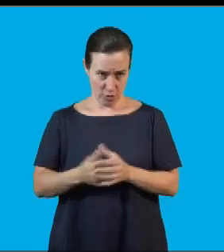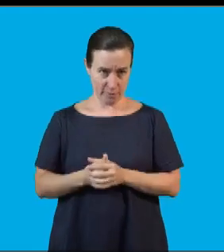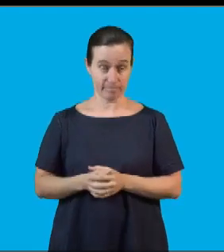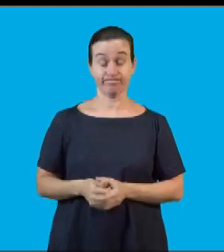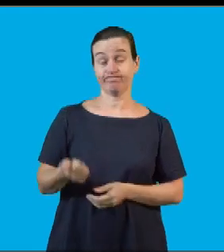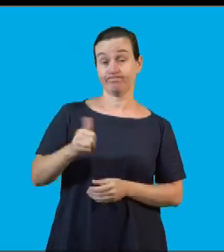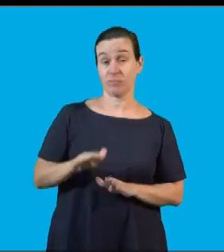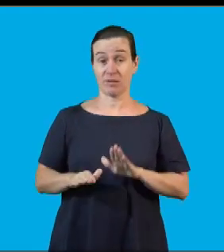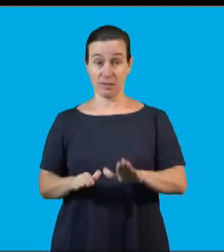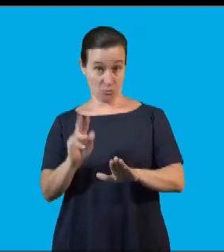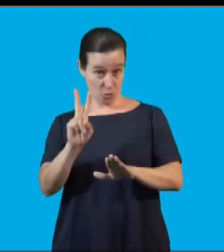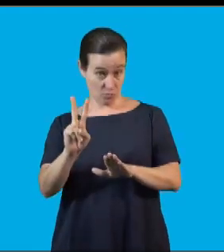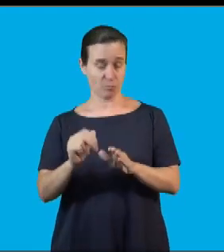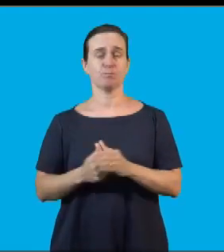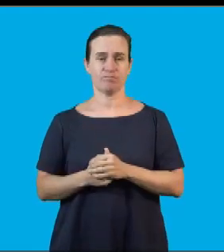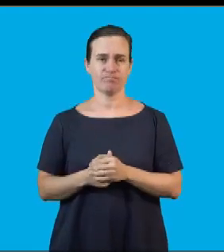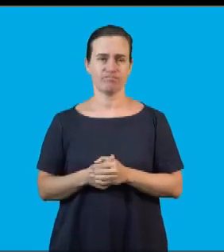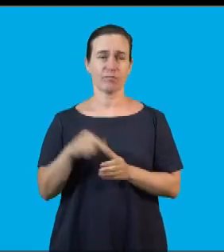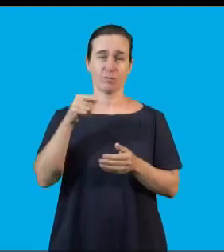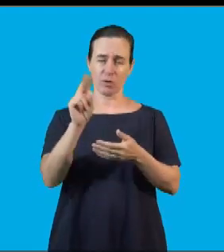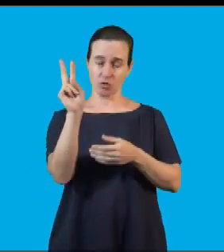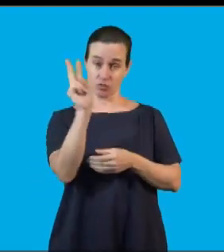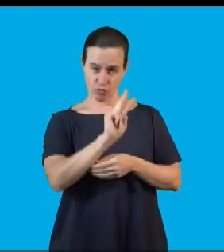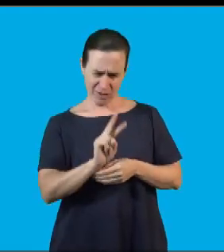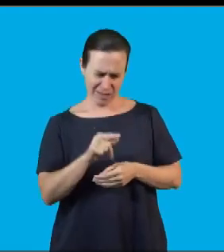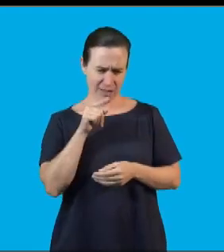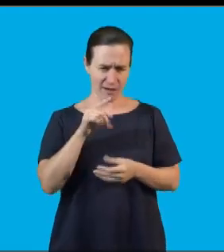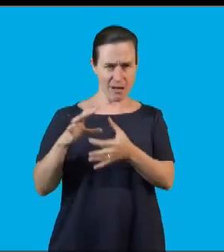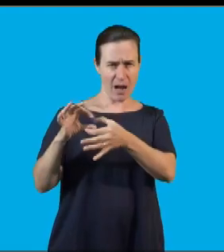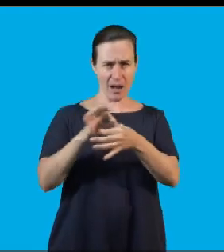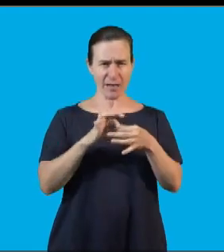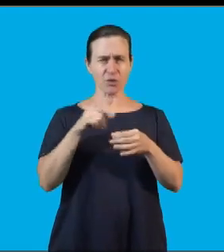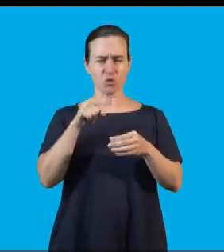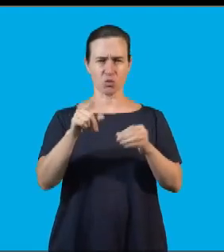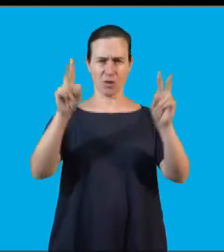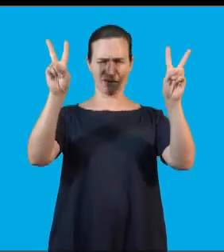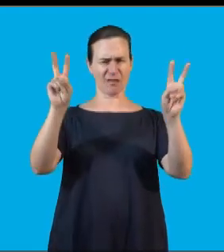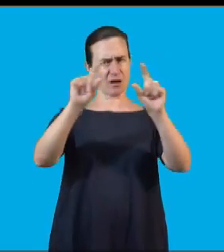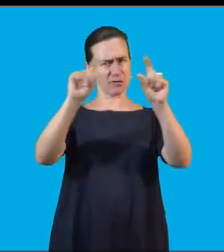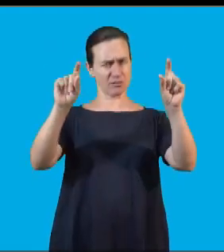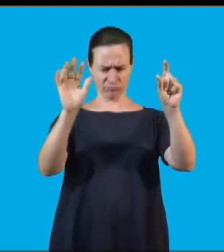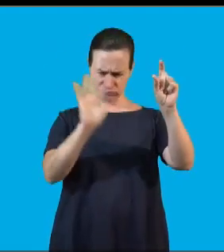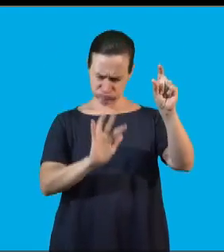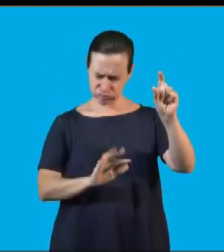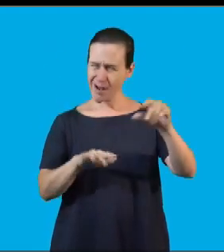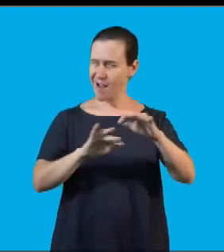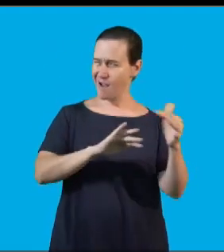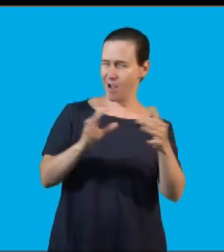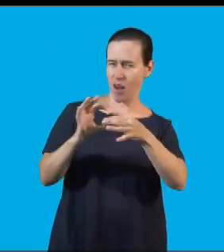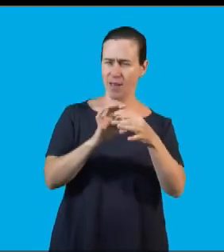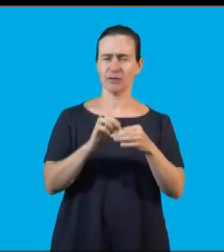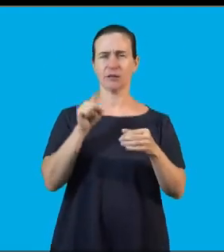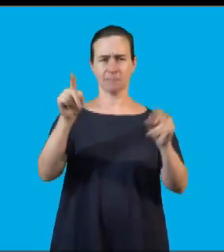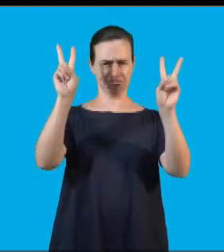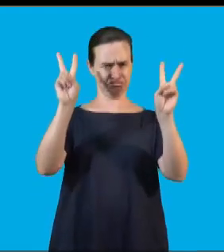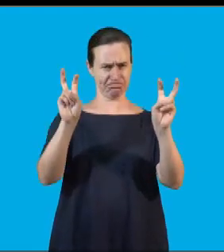information. Then, step 2, read the passage and link it to the title. Consider how